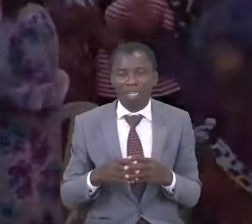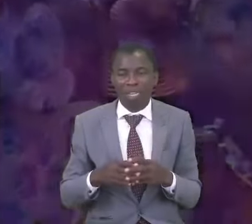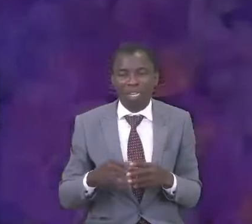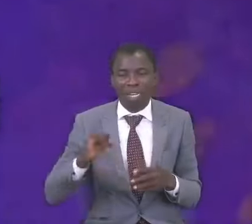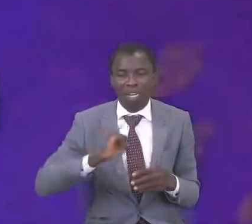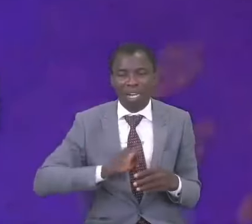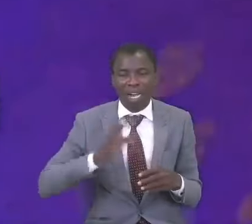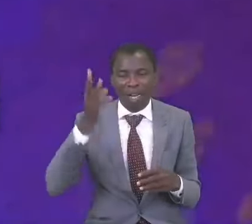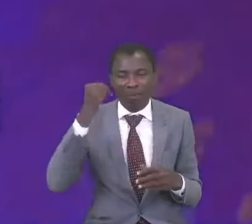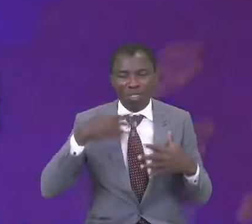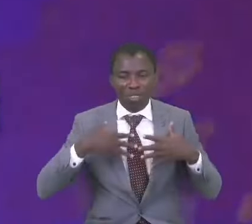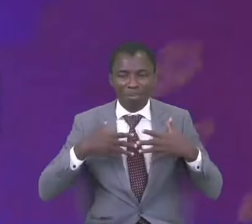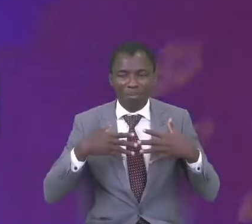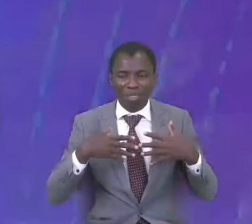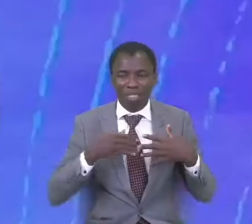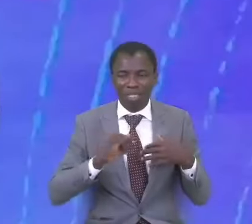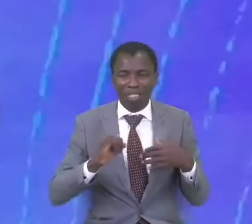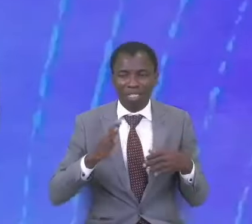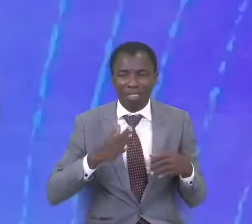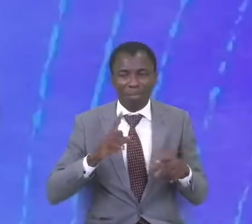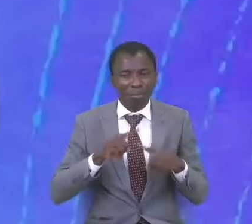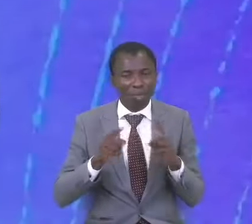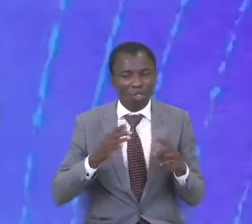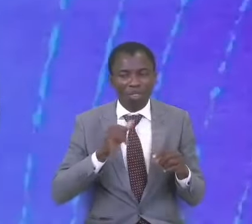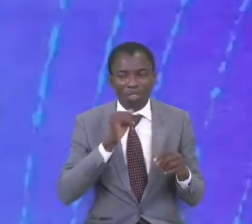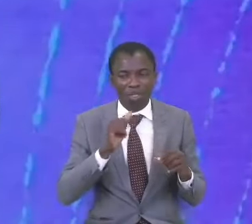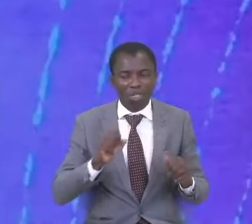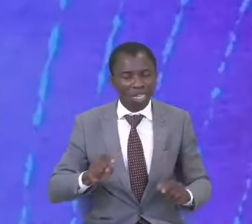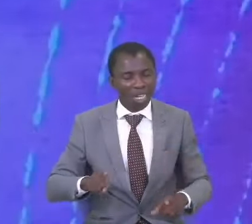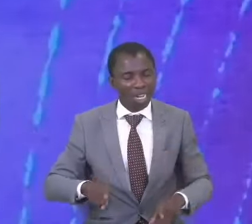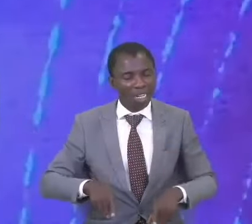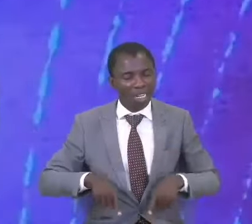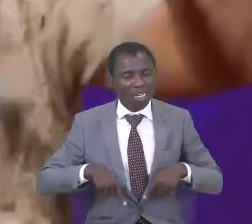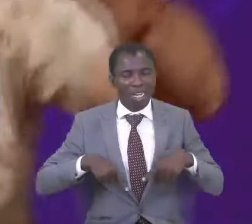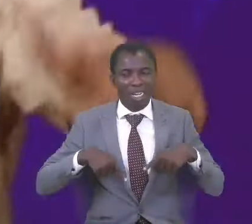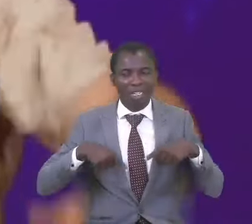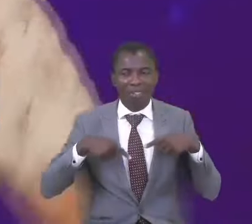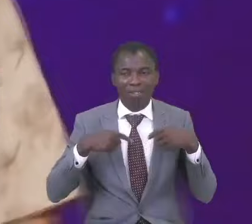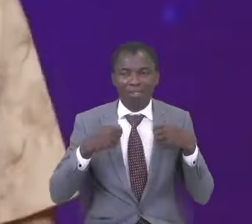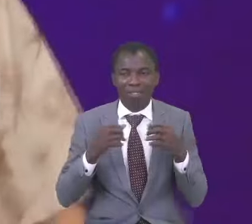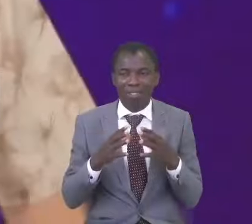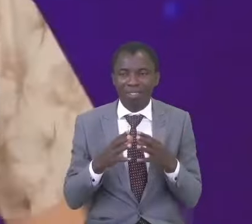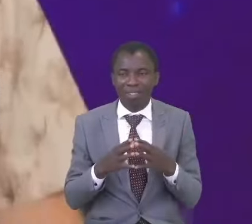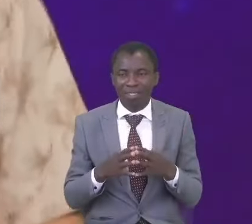I was breathing, but not